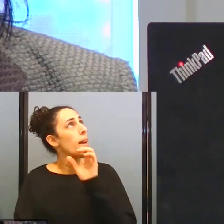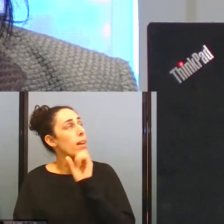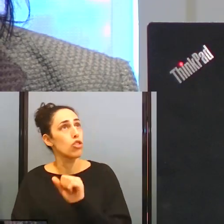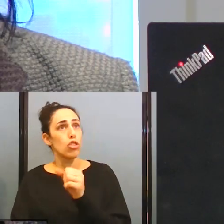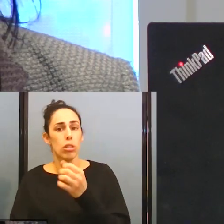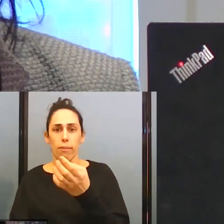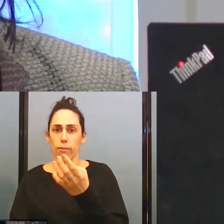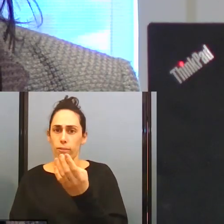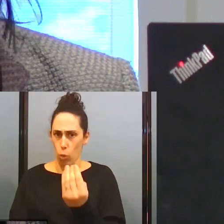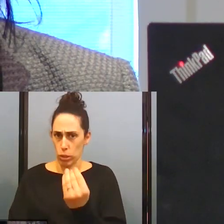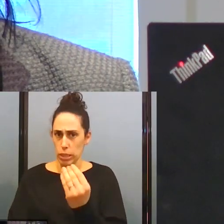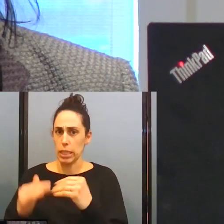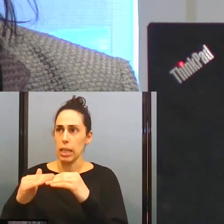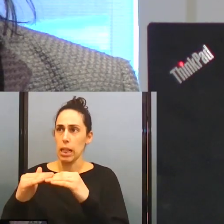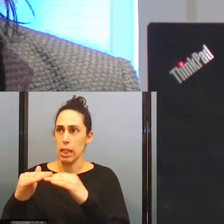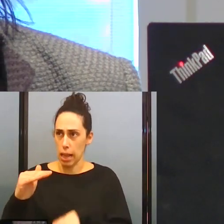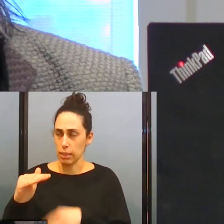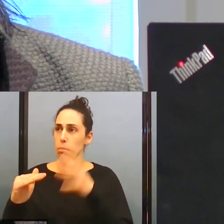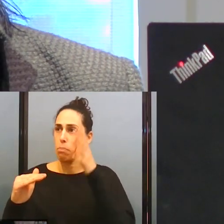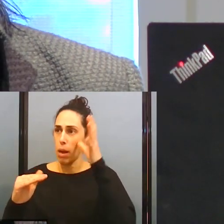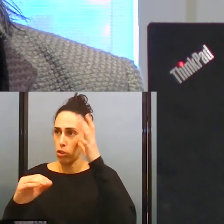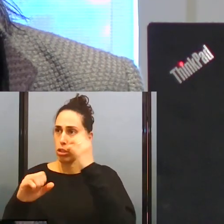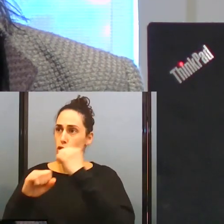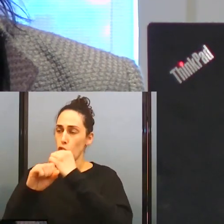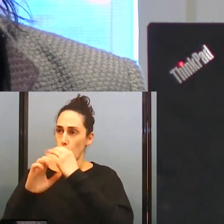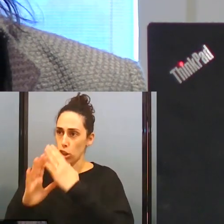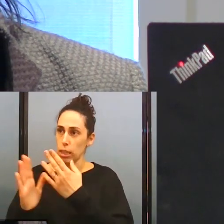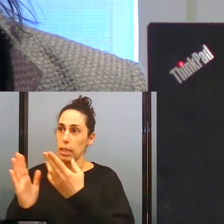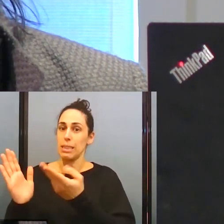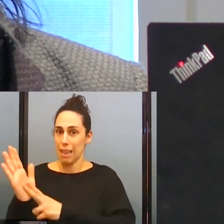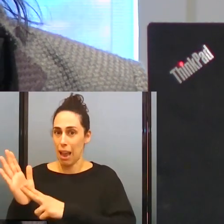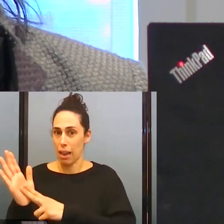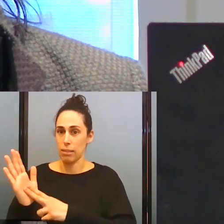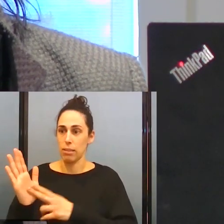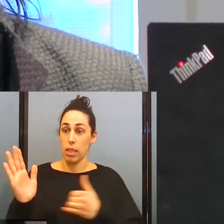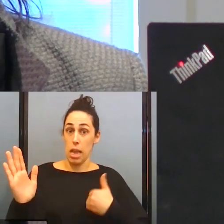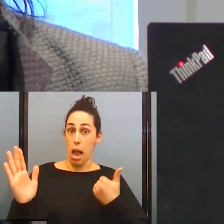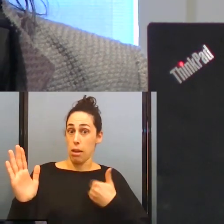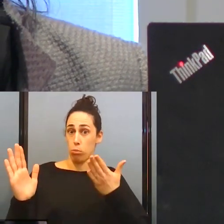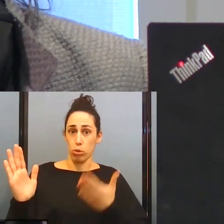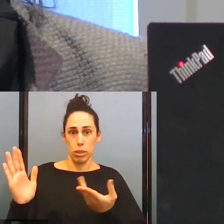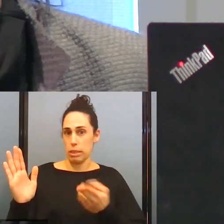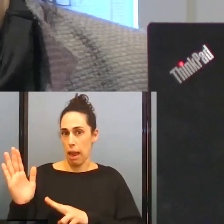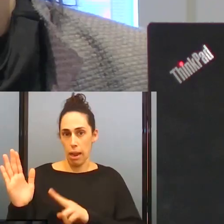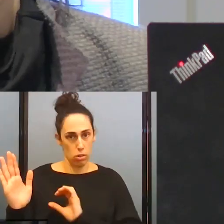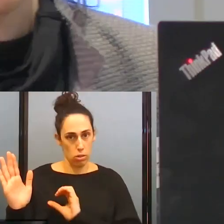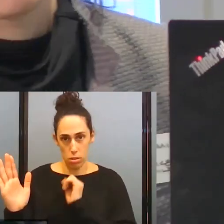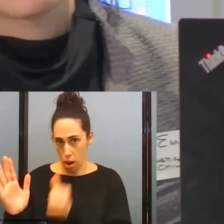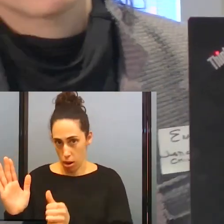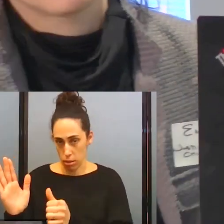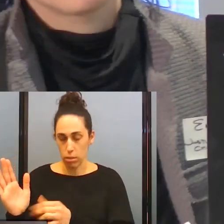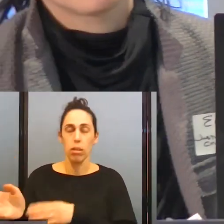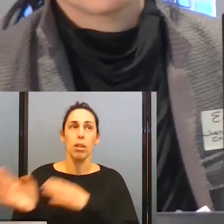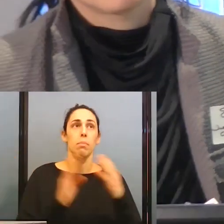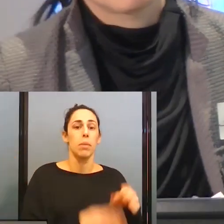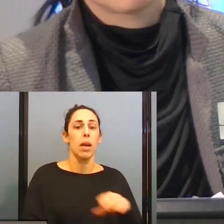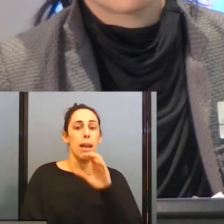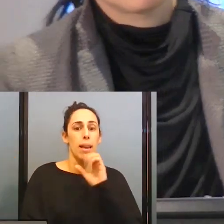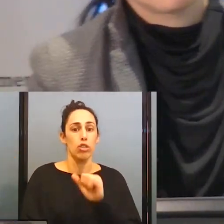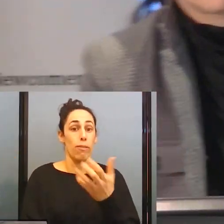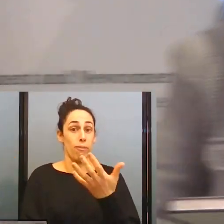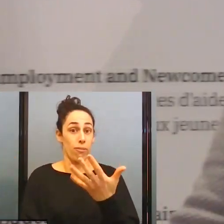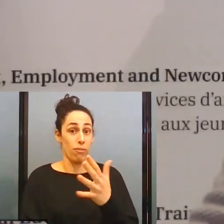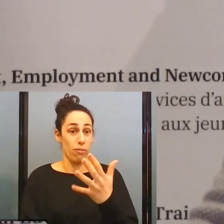parents or guardian has to sign it and the young person doesn't sign. And if you're 15 to 17, both the young